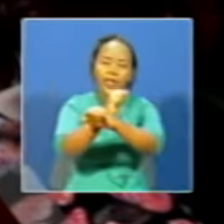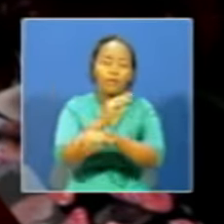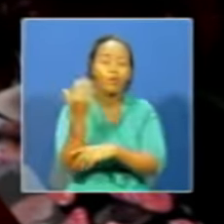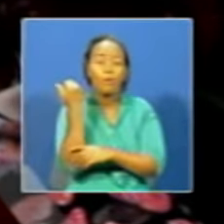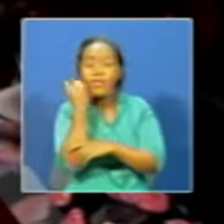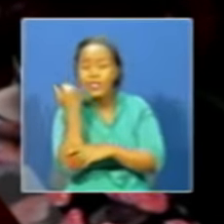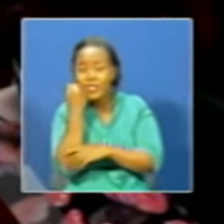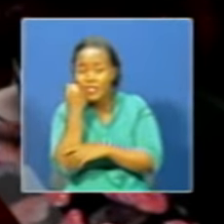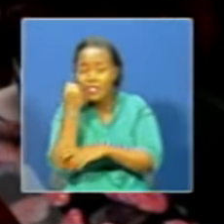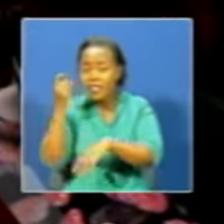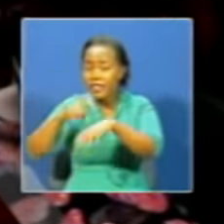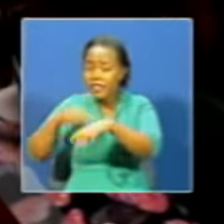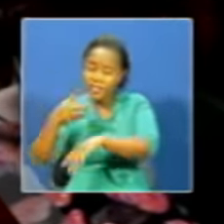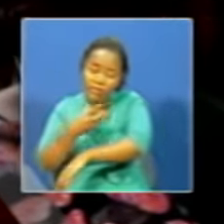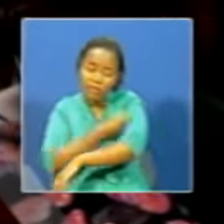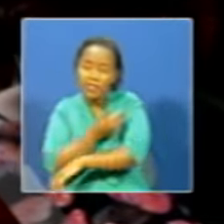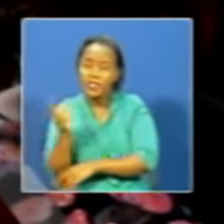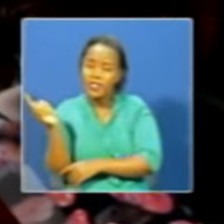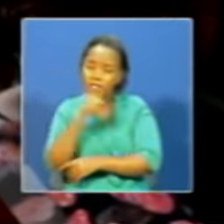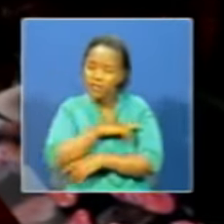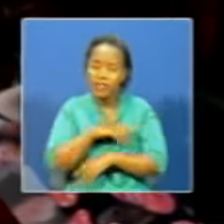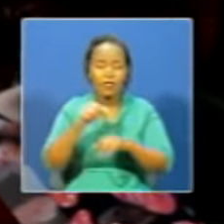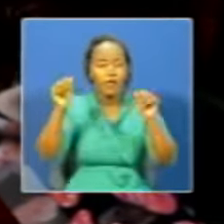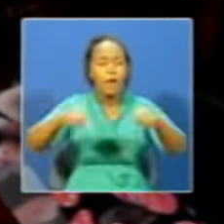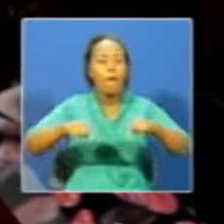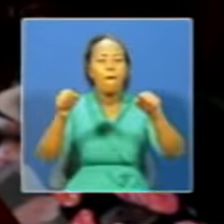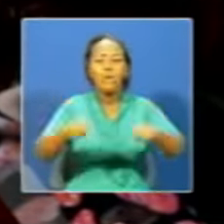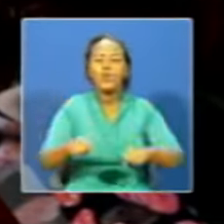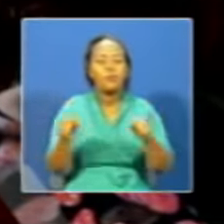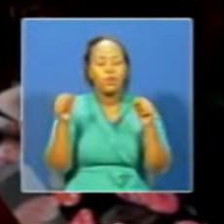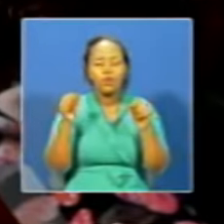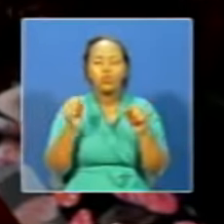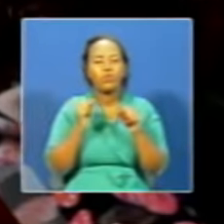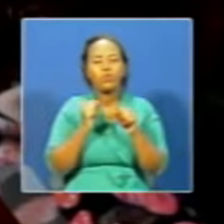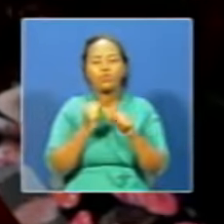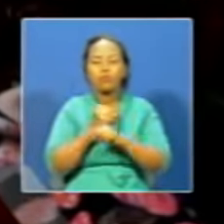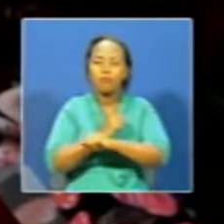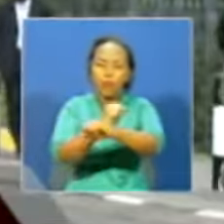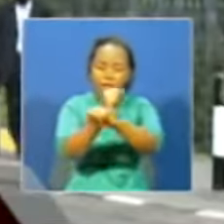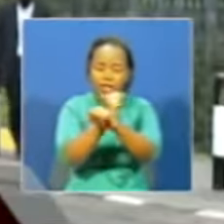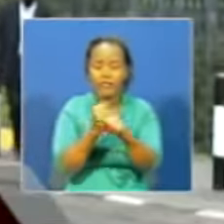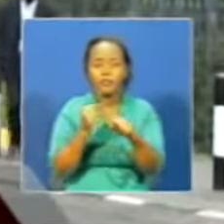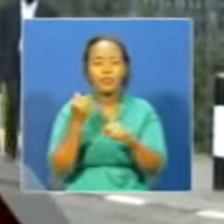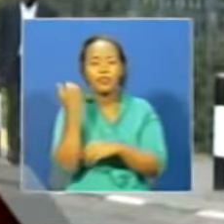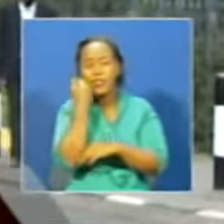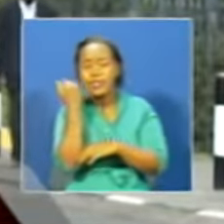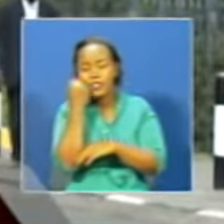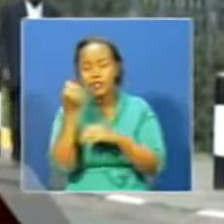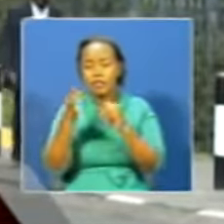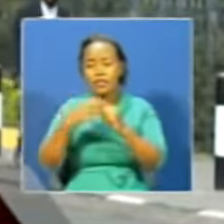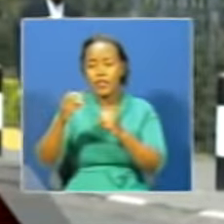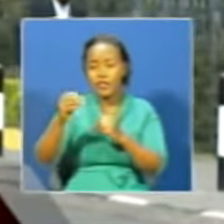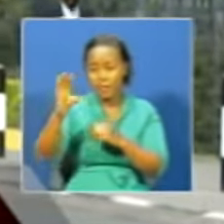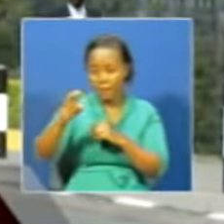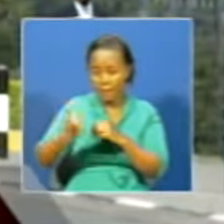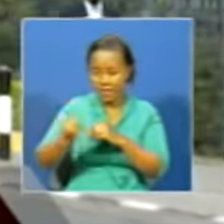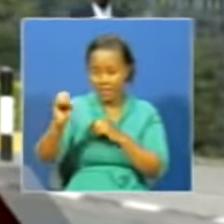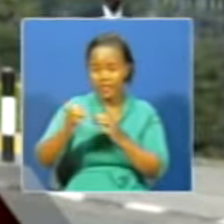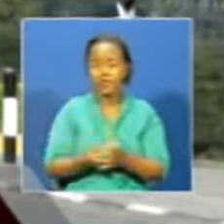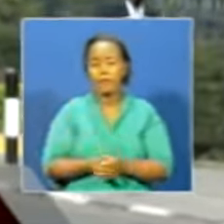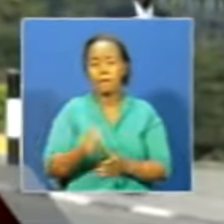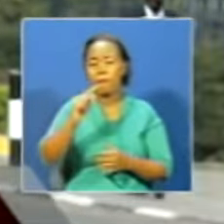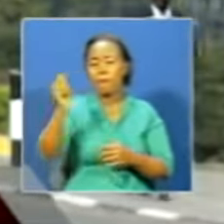vaccinated, you are able to resist the disease 80% immunity. Kenyans have been urged to